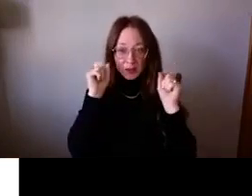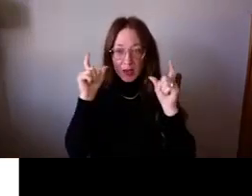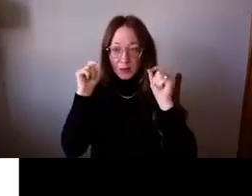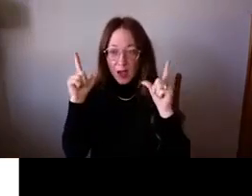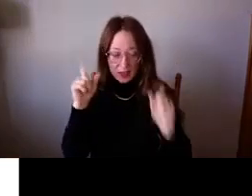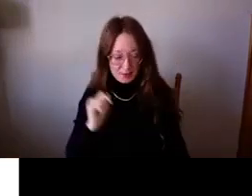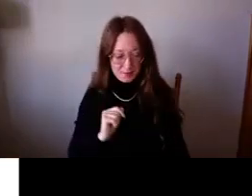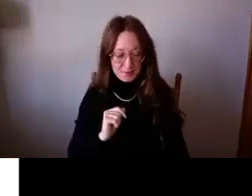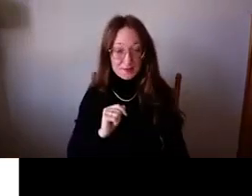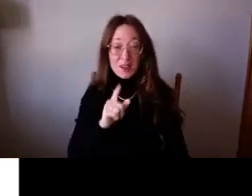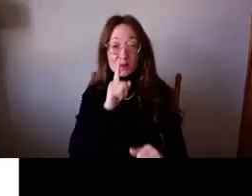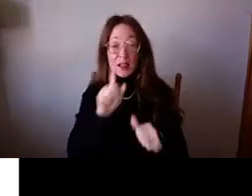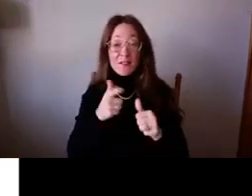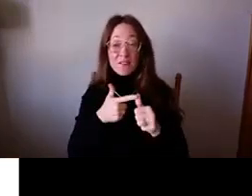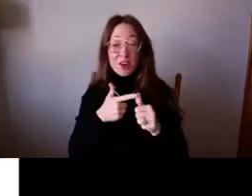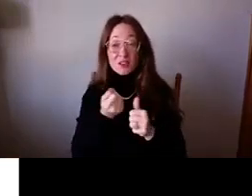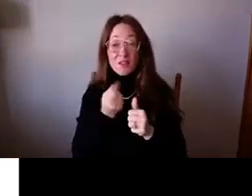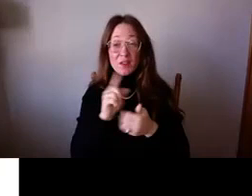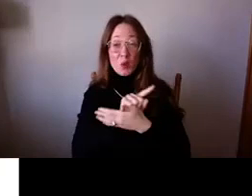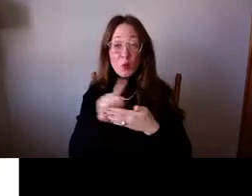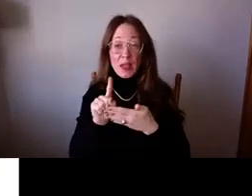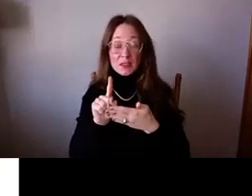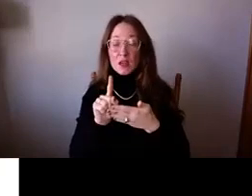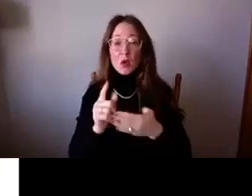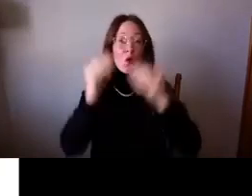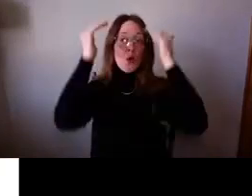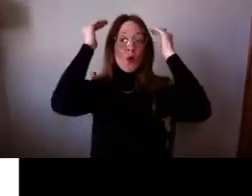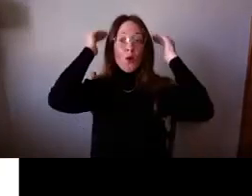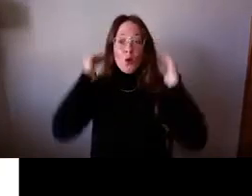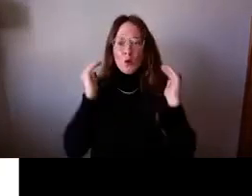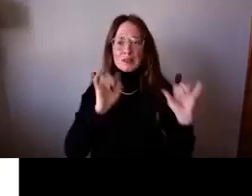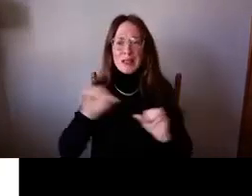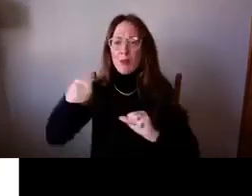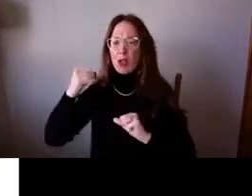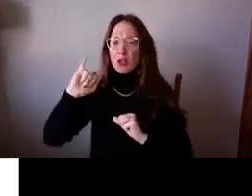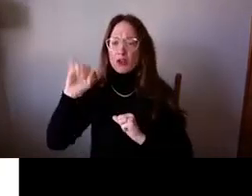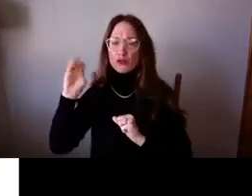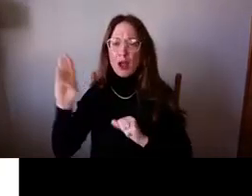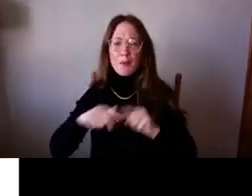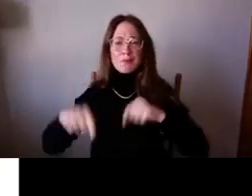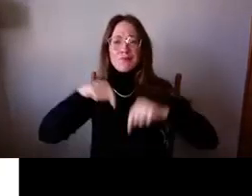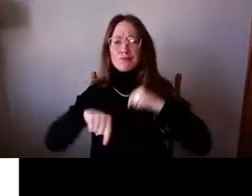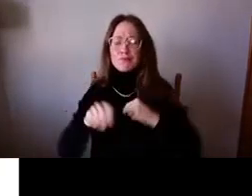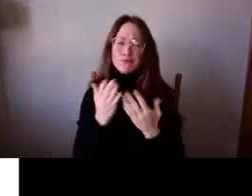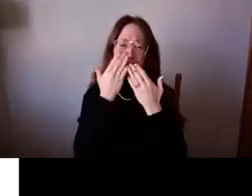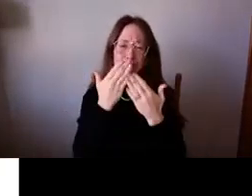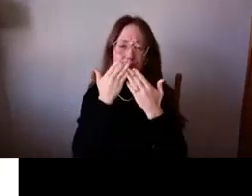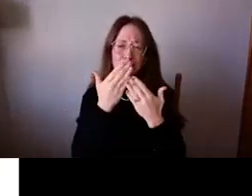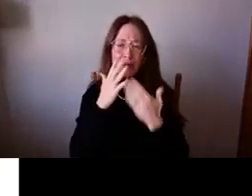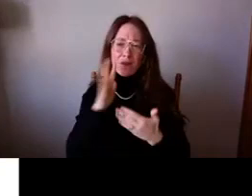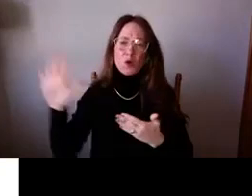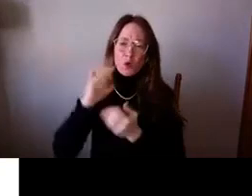few weeks and months can be pretty overwhelming, but I just want to express my appreciation for the great support that I had from the RSA